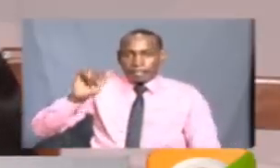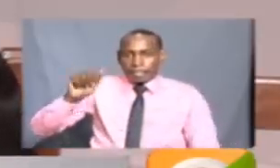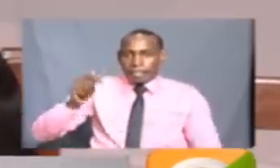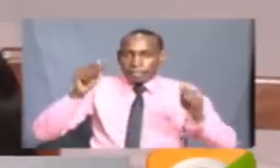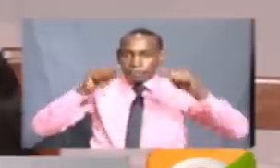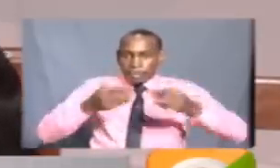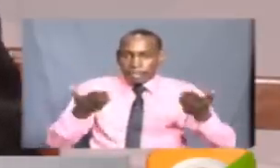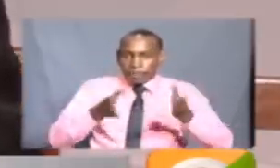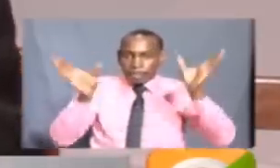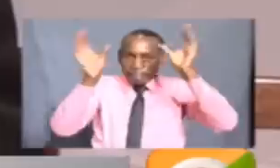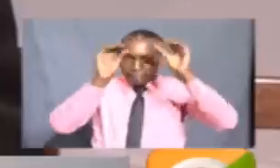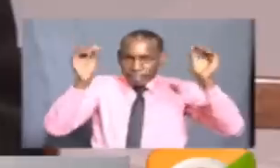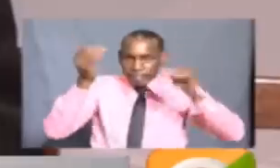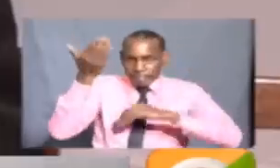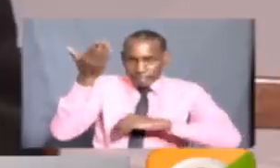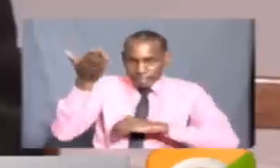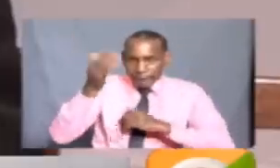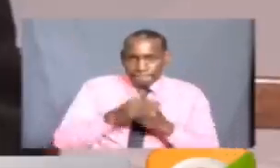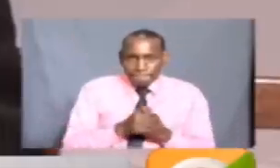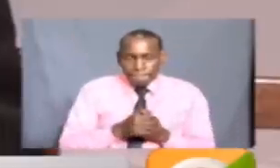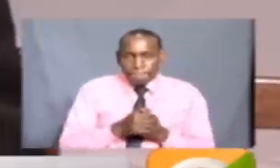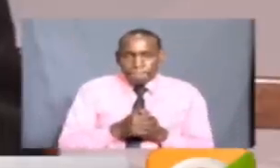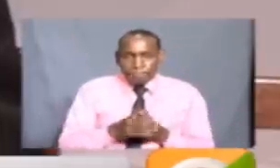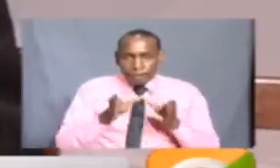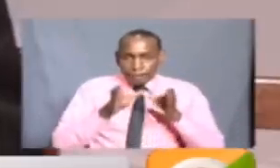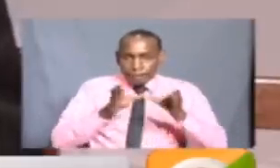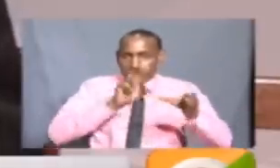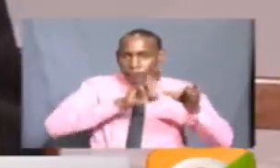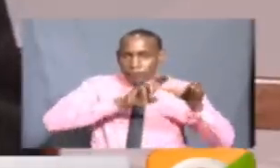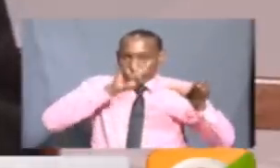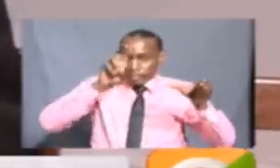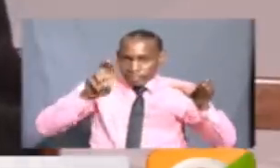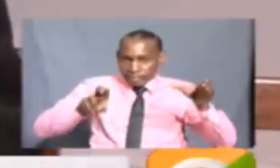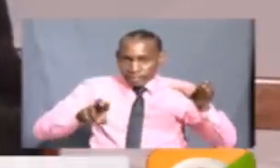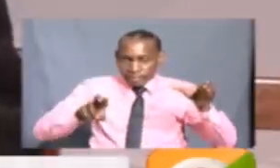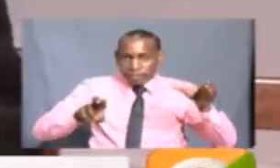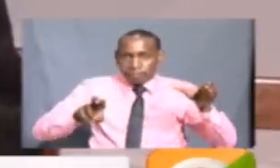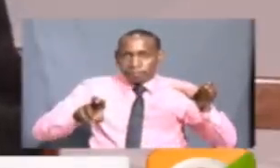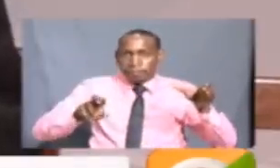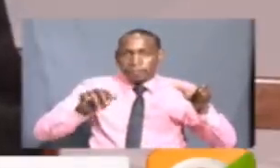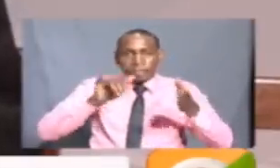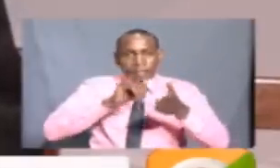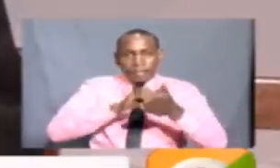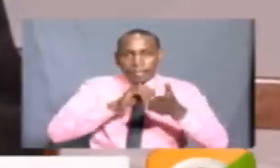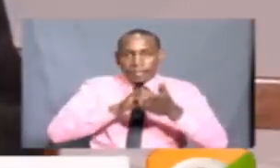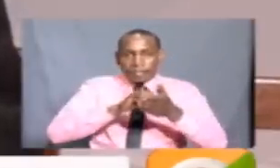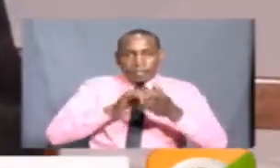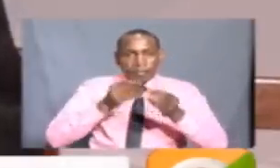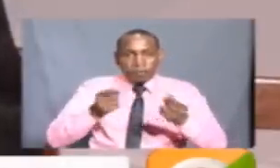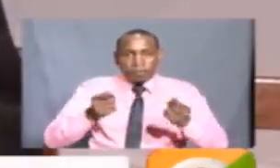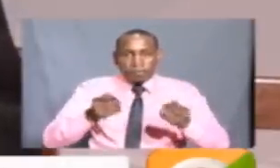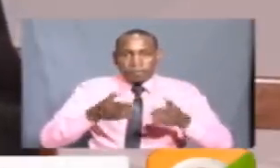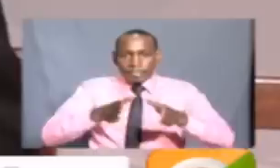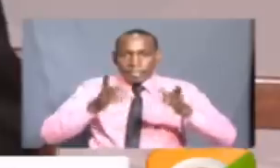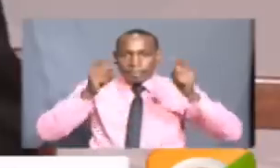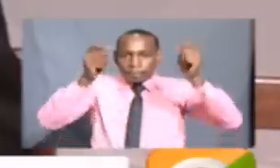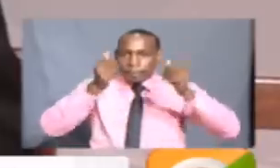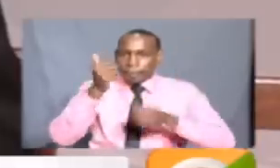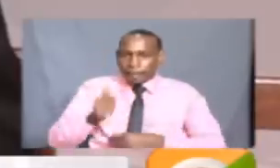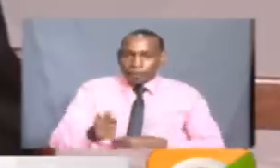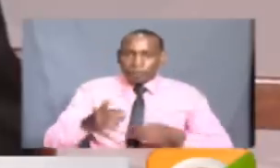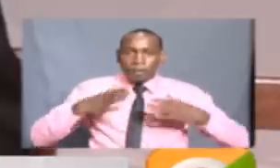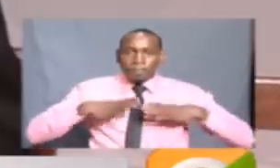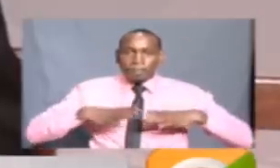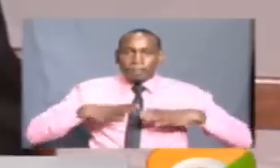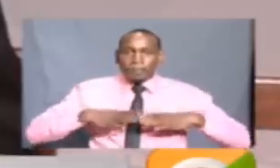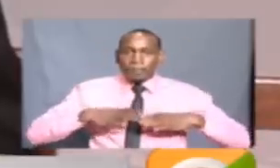President Bouteflika is forced to step down, and that doesn't end the street protests, the people of Algeria